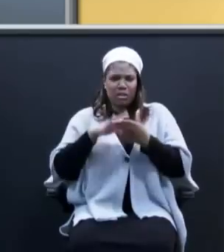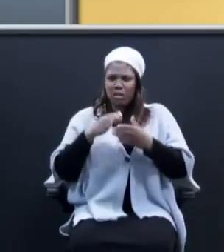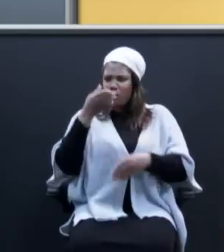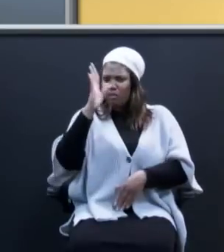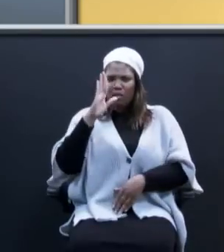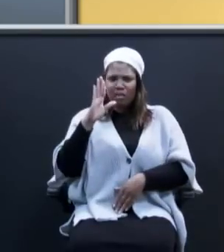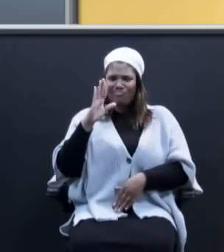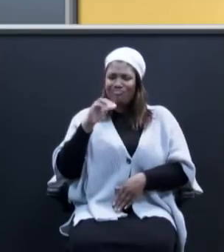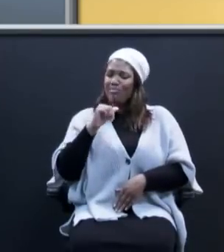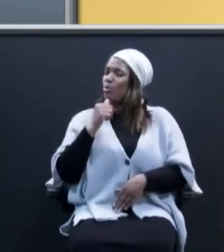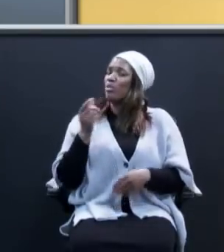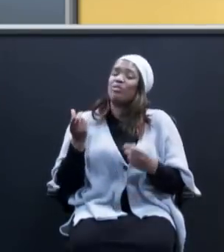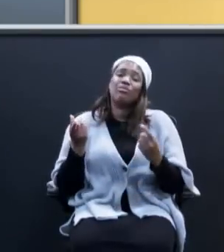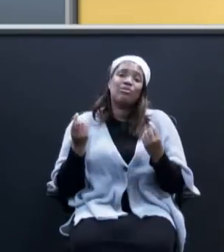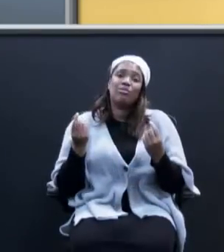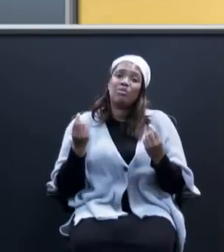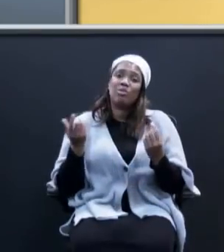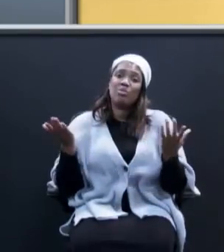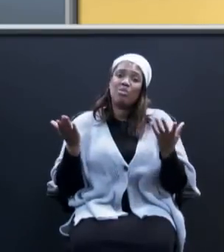dead.